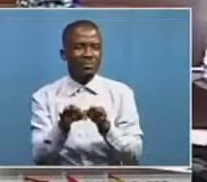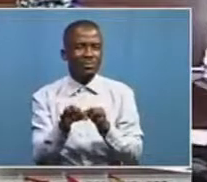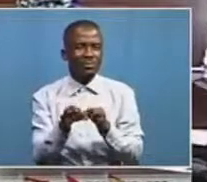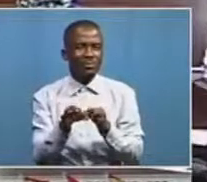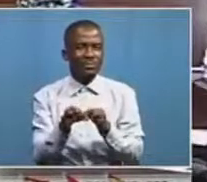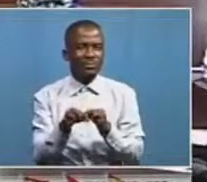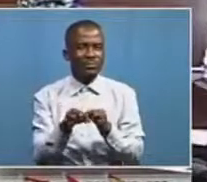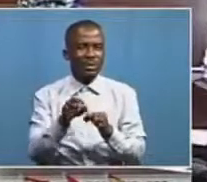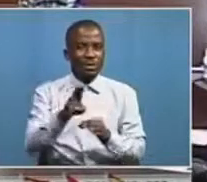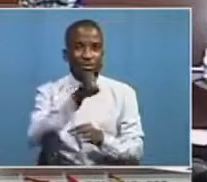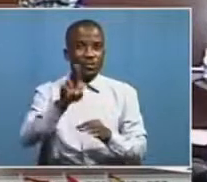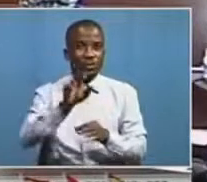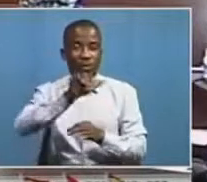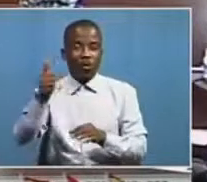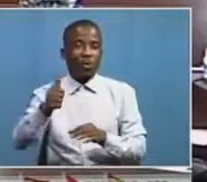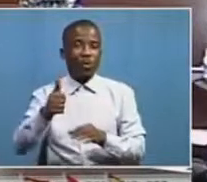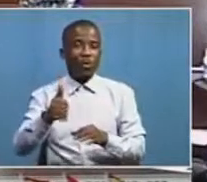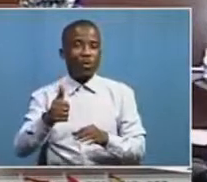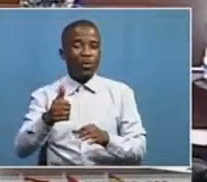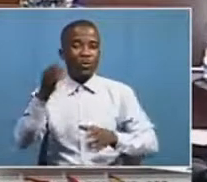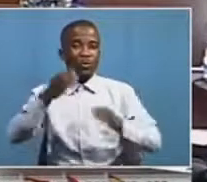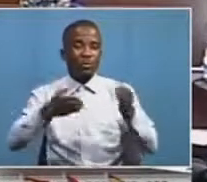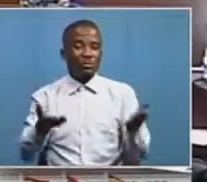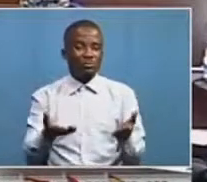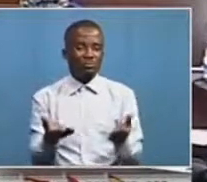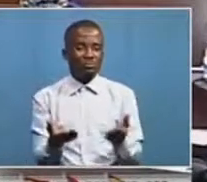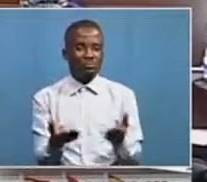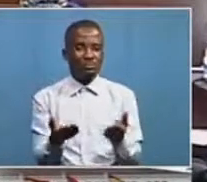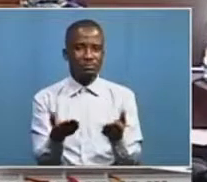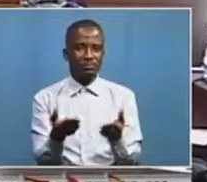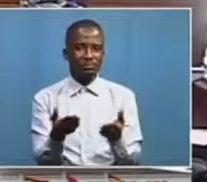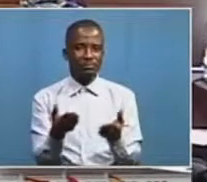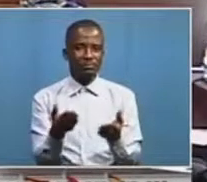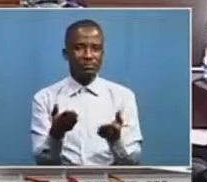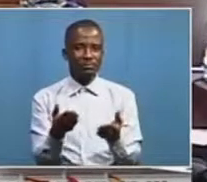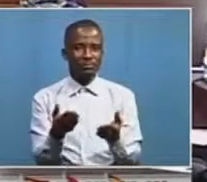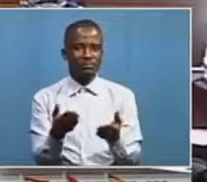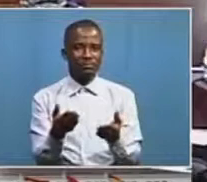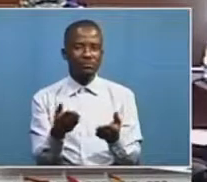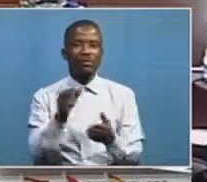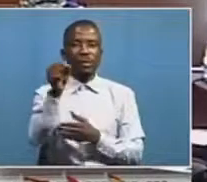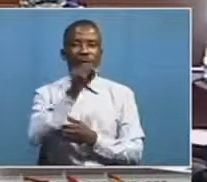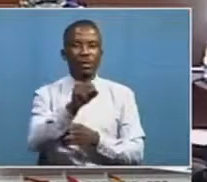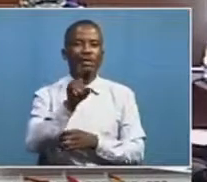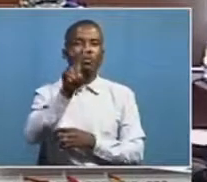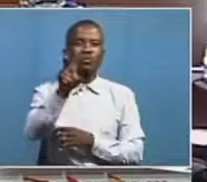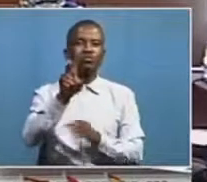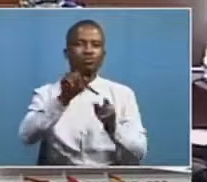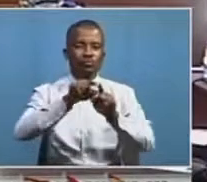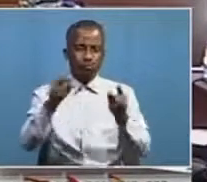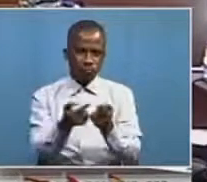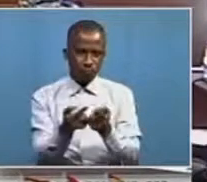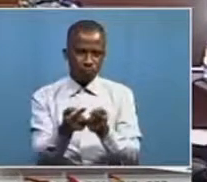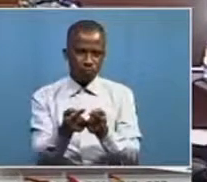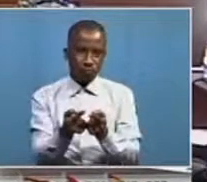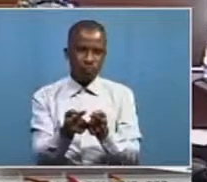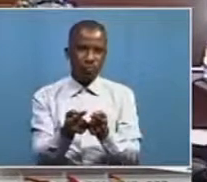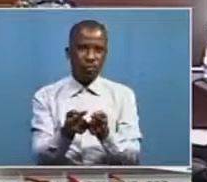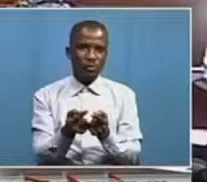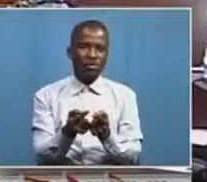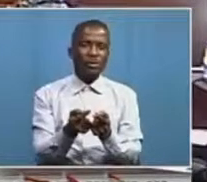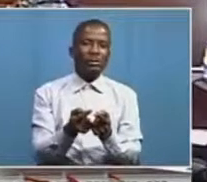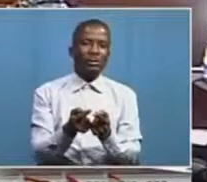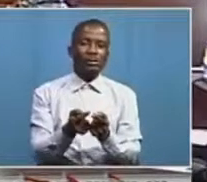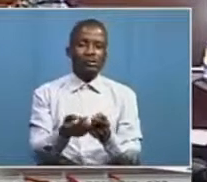invoke the original jurisdiction of this court. End of quote. Though the two authorities cited above involve the invocation of the